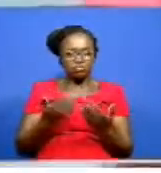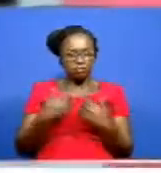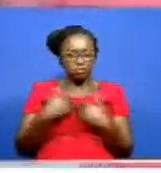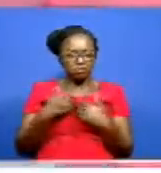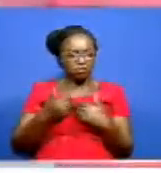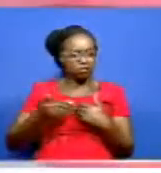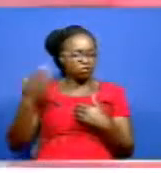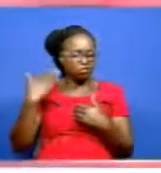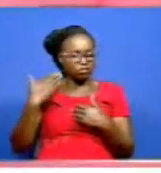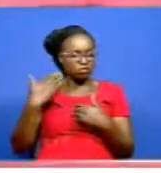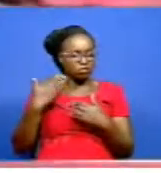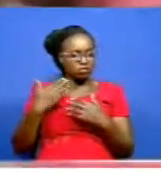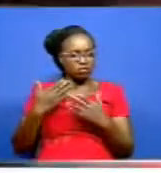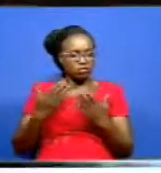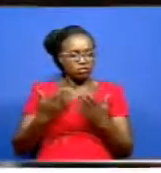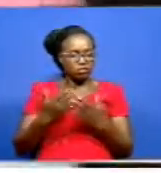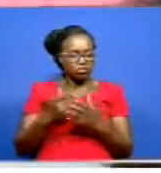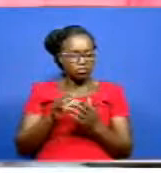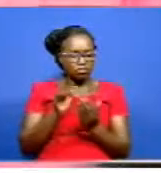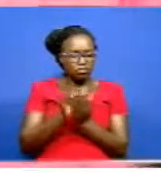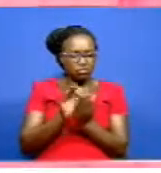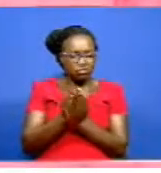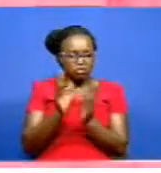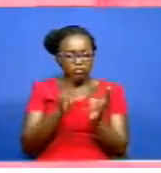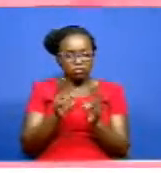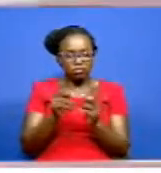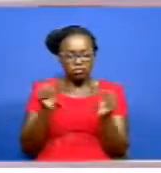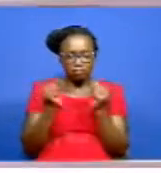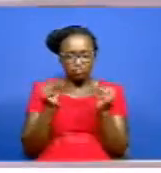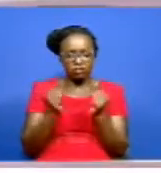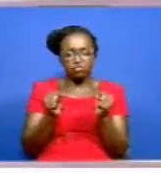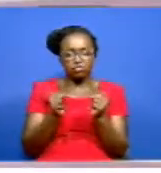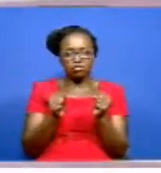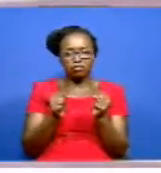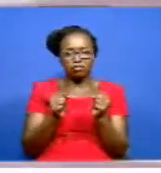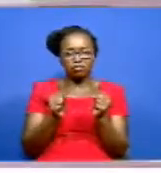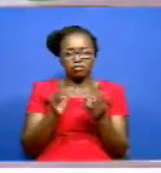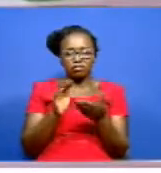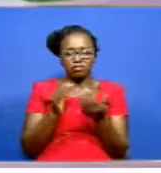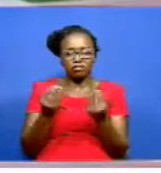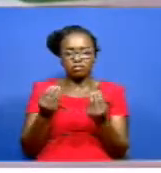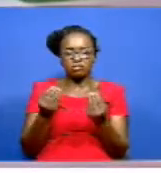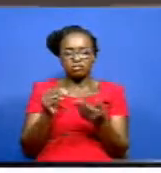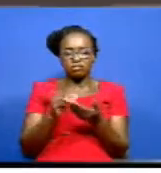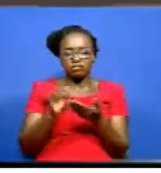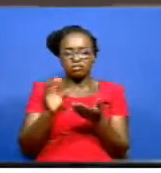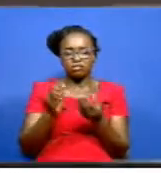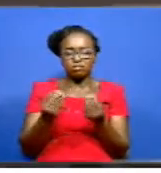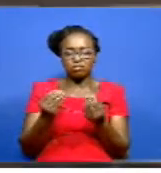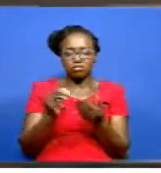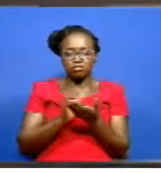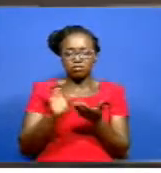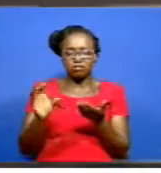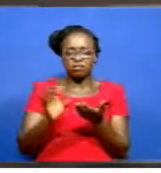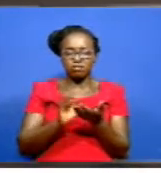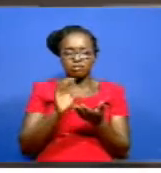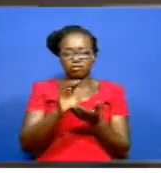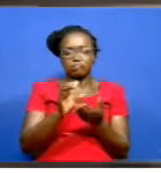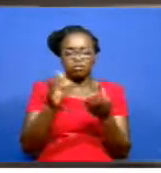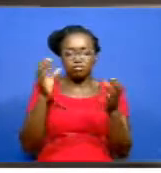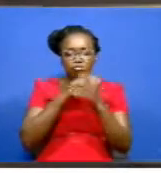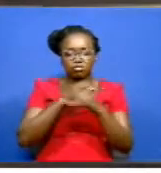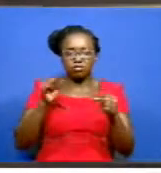past. Oxford vaccine can be stored in a normal fridge, which makes it much easier to distribute. Uganda's President